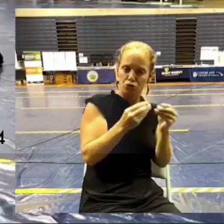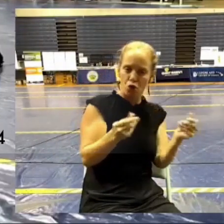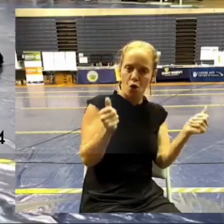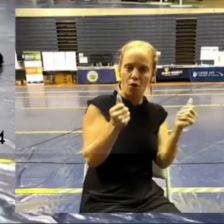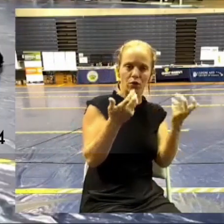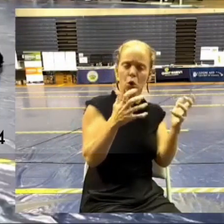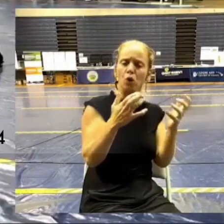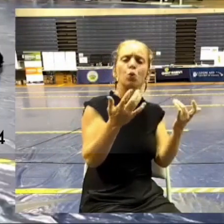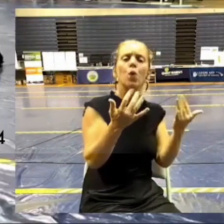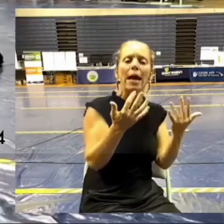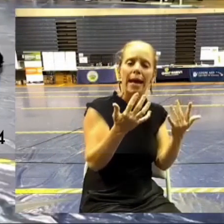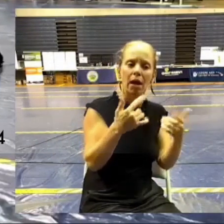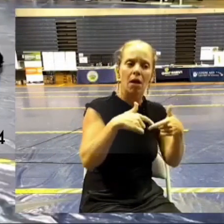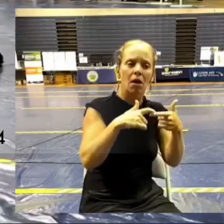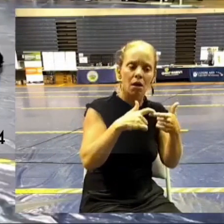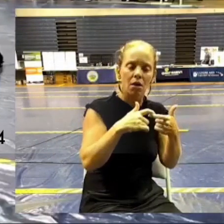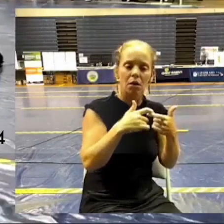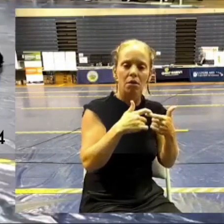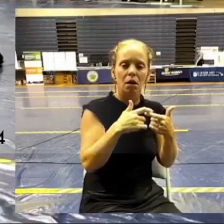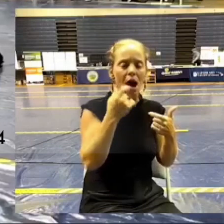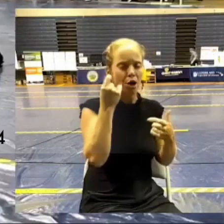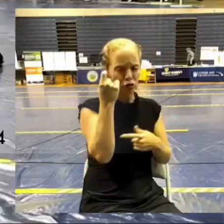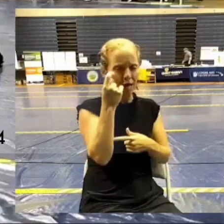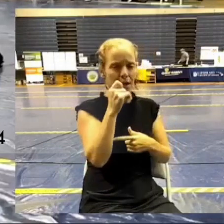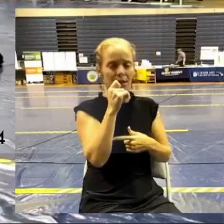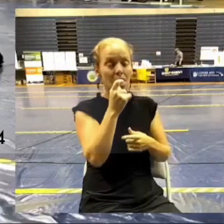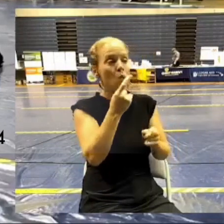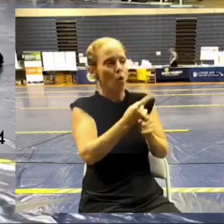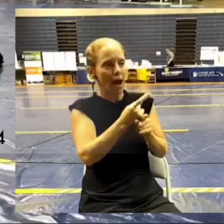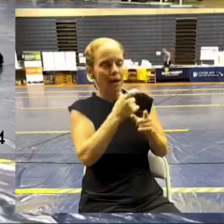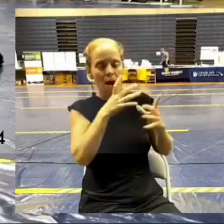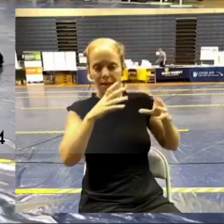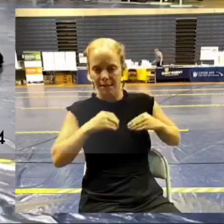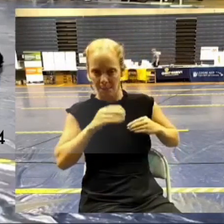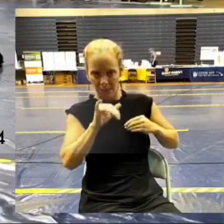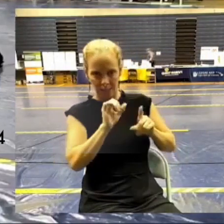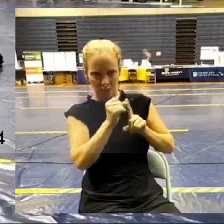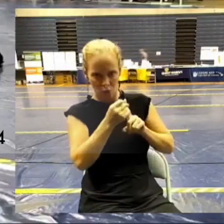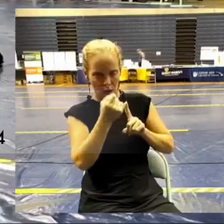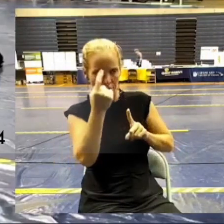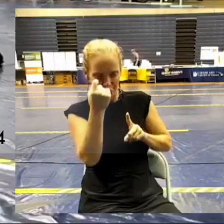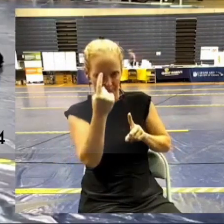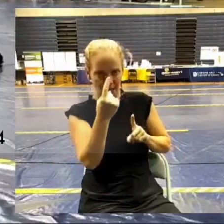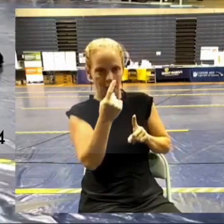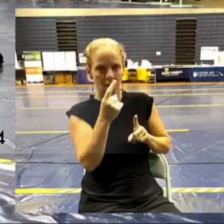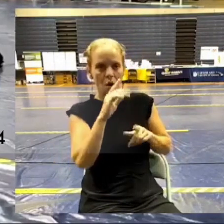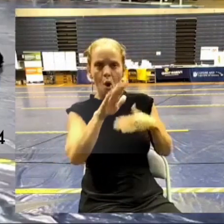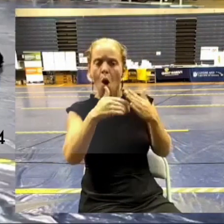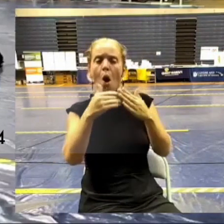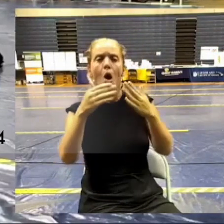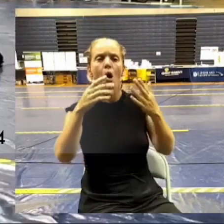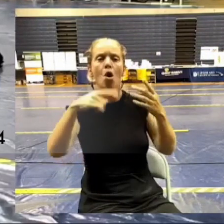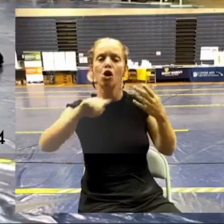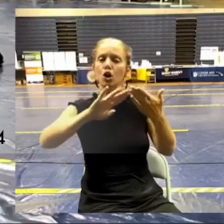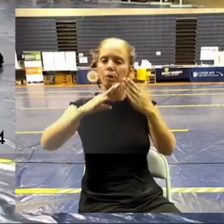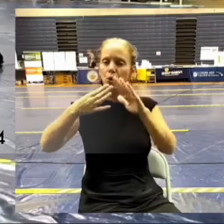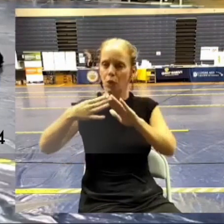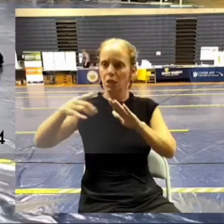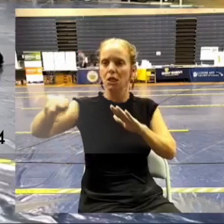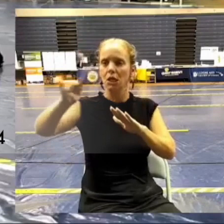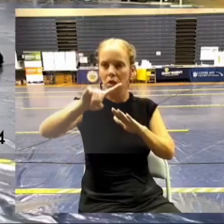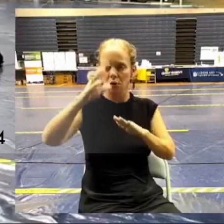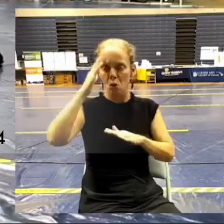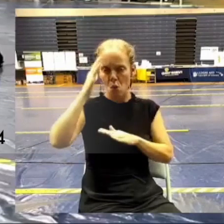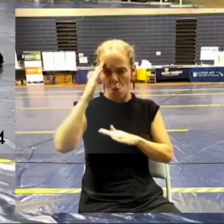waiting in that limbo. Because it's not right. What you're saying is not right, obviously. We all recognize it. Everybody in this room recognizes it. That's why they applaud